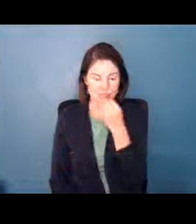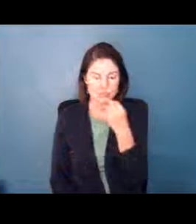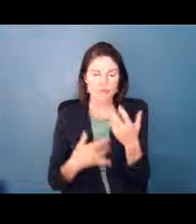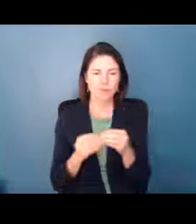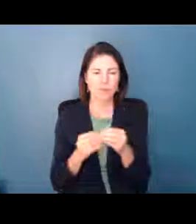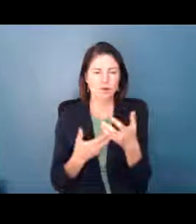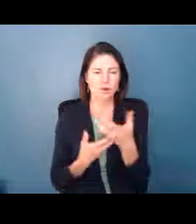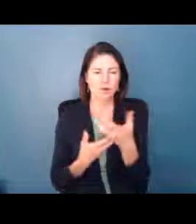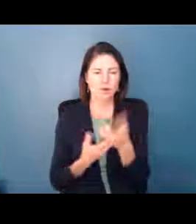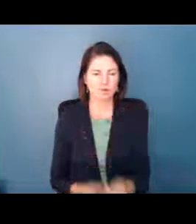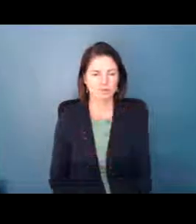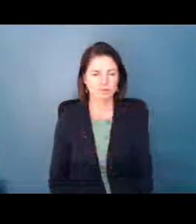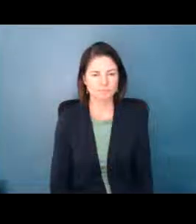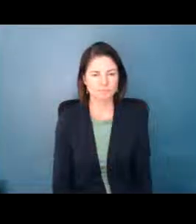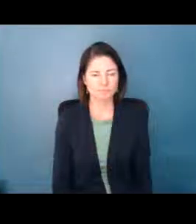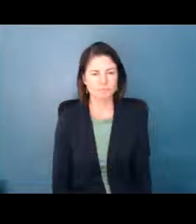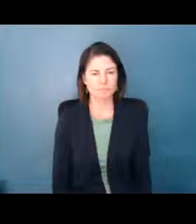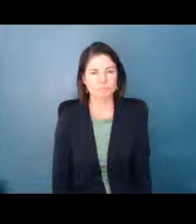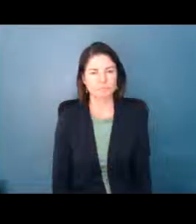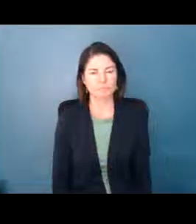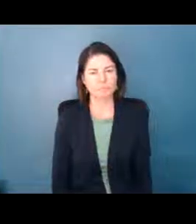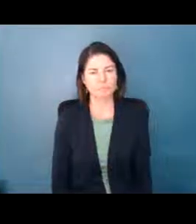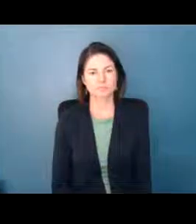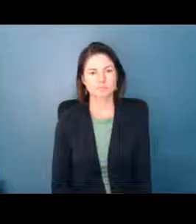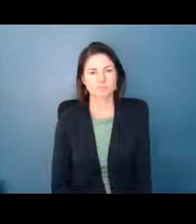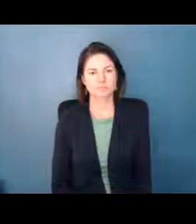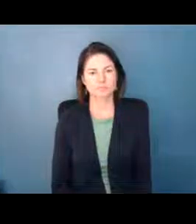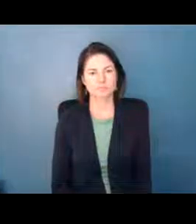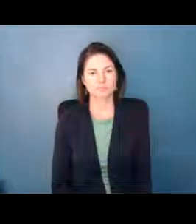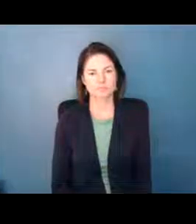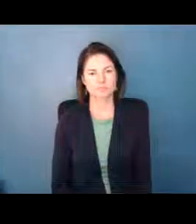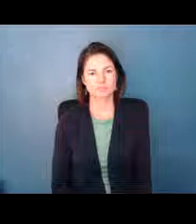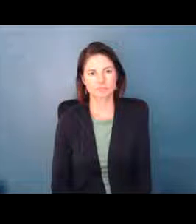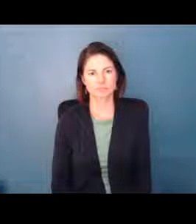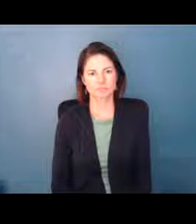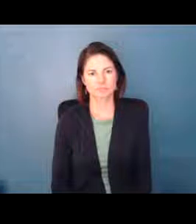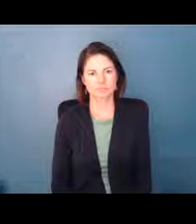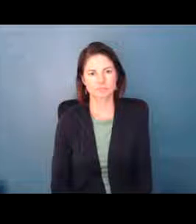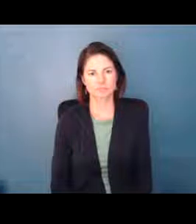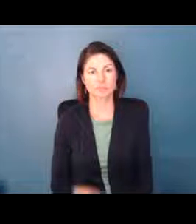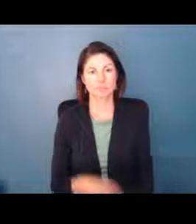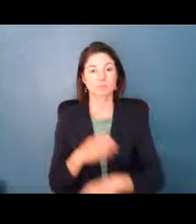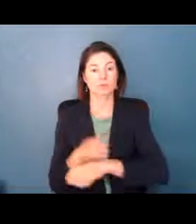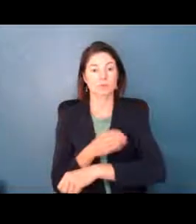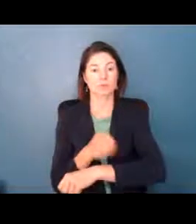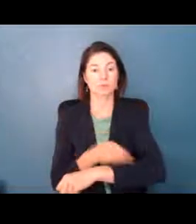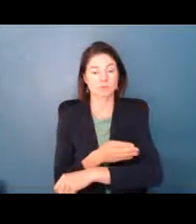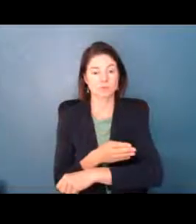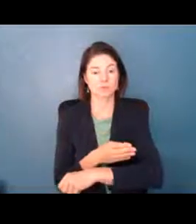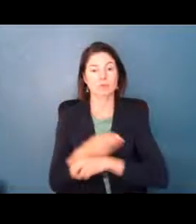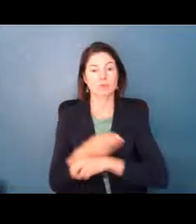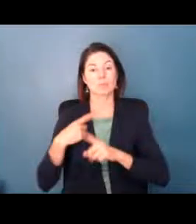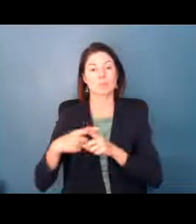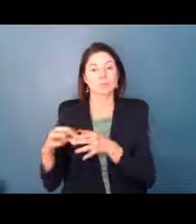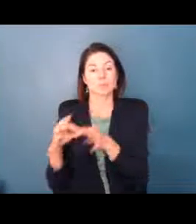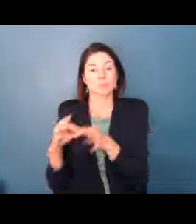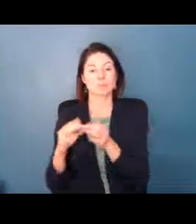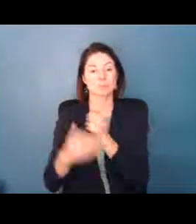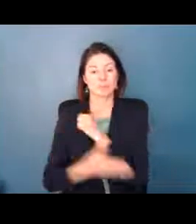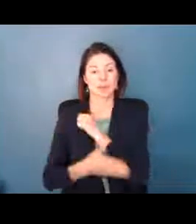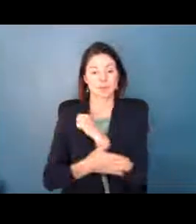what needs to happen. There's also other things that are going on in addition to construction. That's the coordination with the county. We still